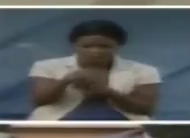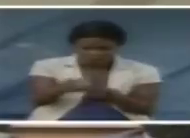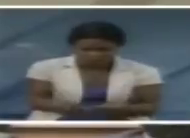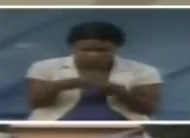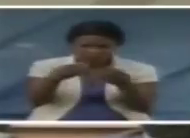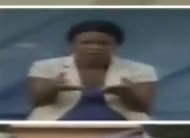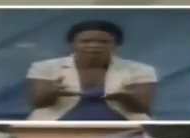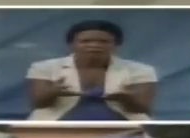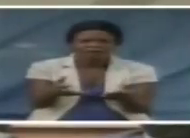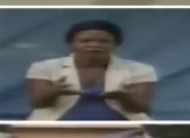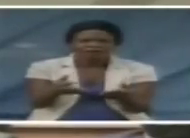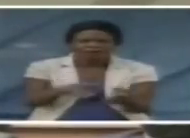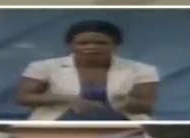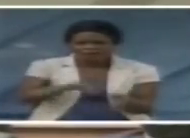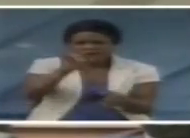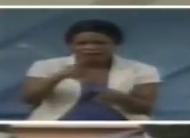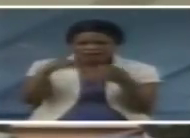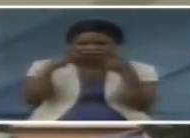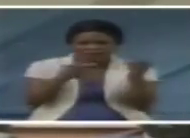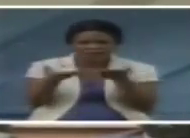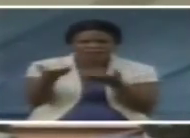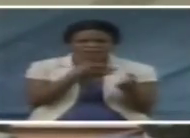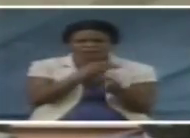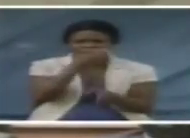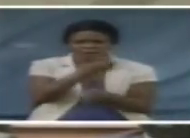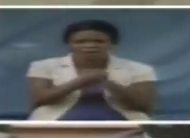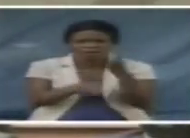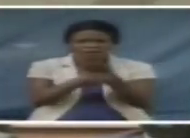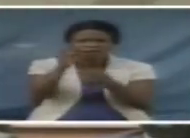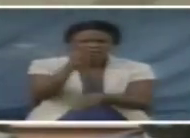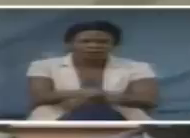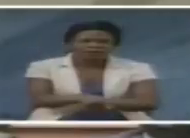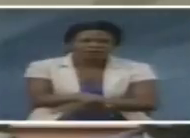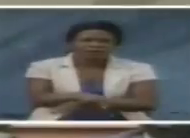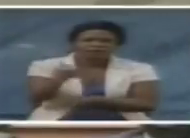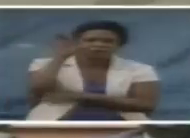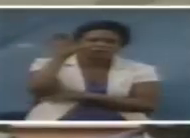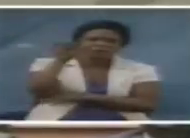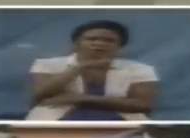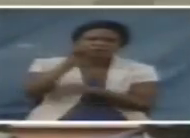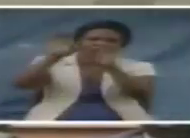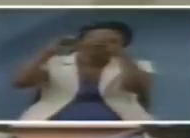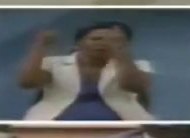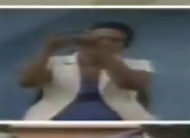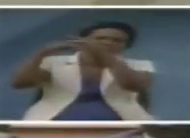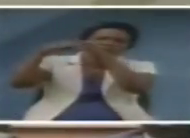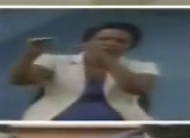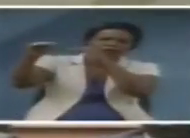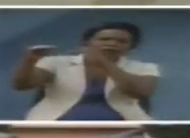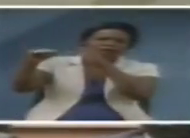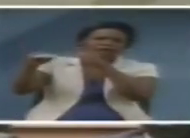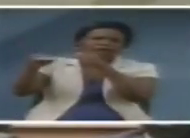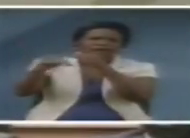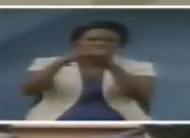finances required to provide frontline public services and infrastructure projects at provincial